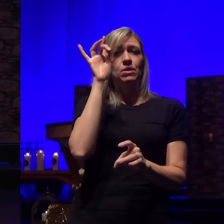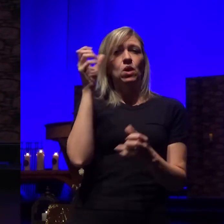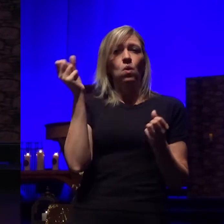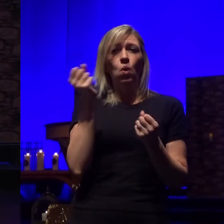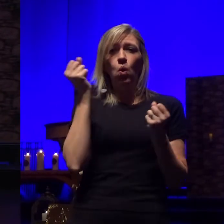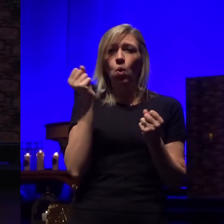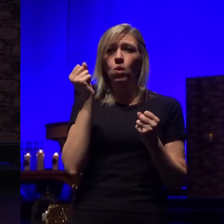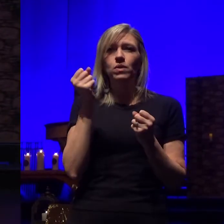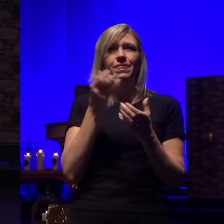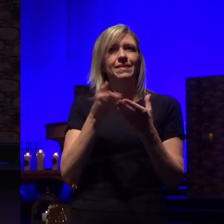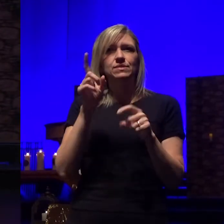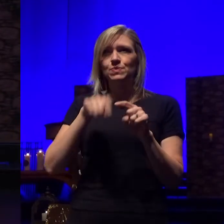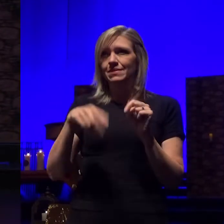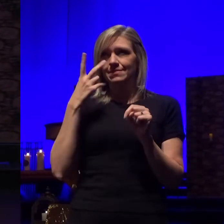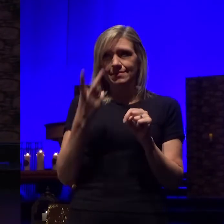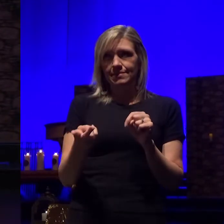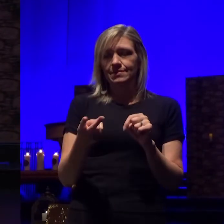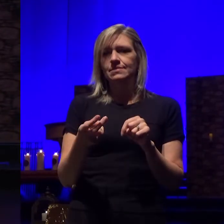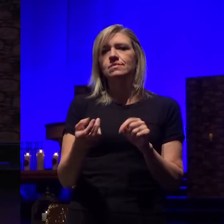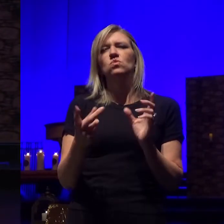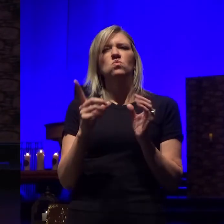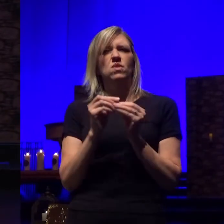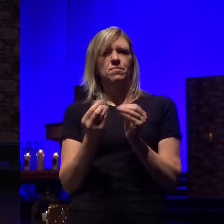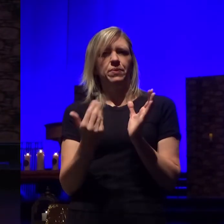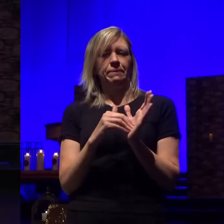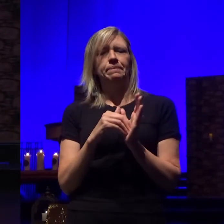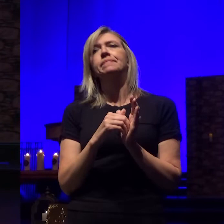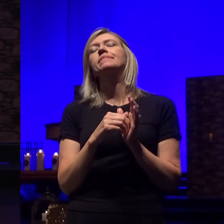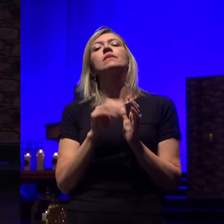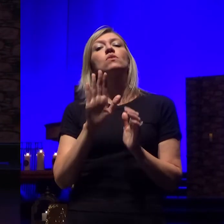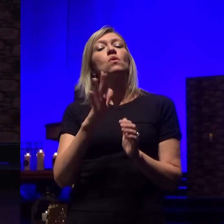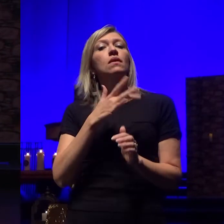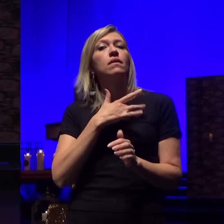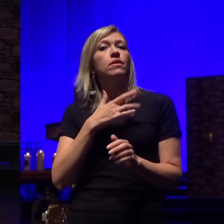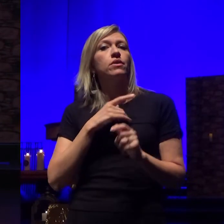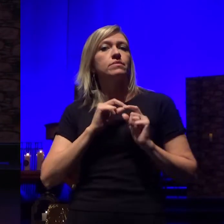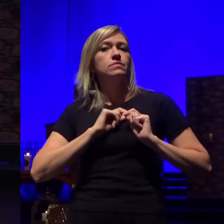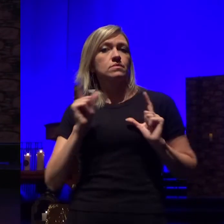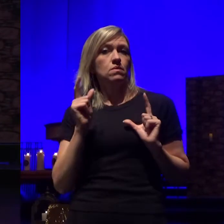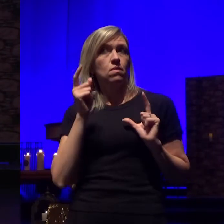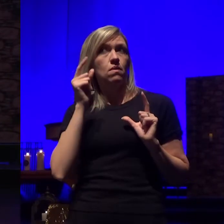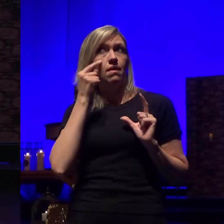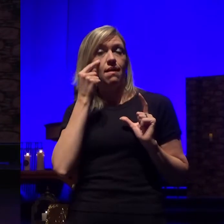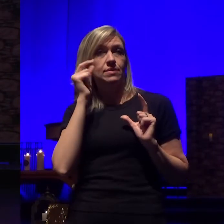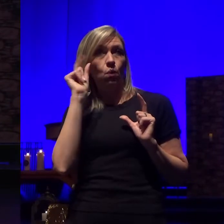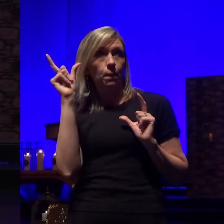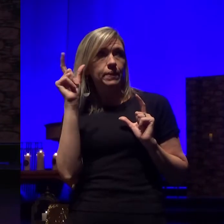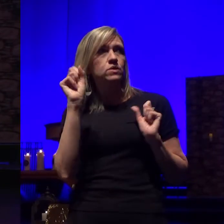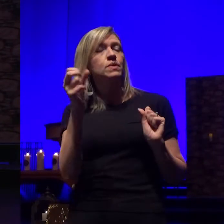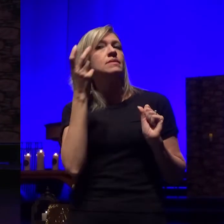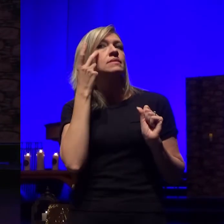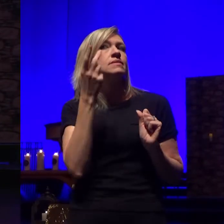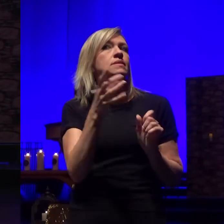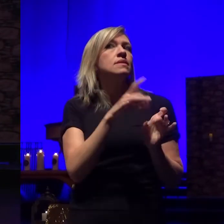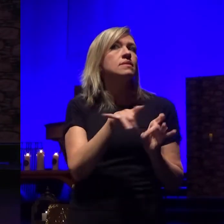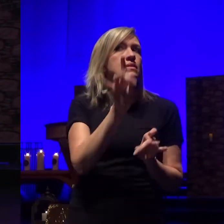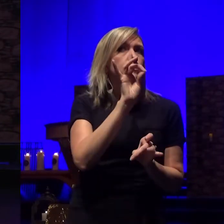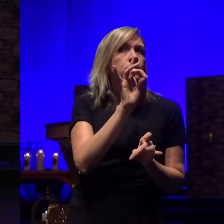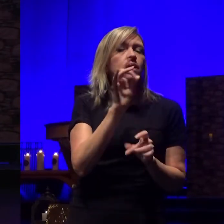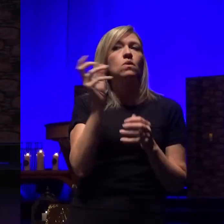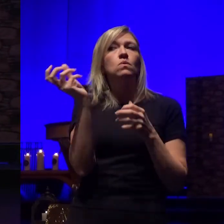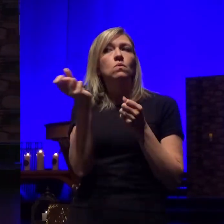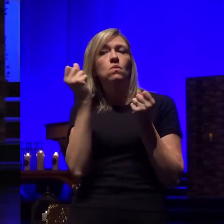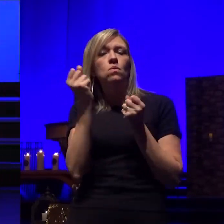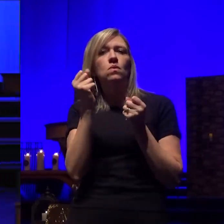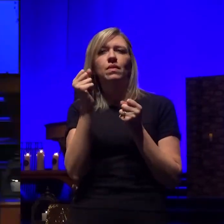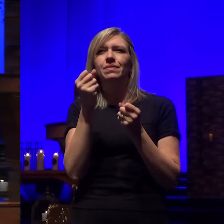things." One more time, "Let the eye of your heart be opened, that you may see the Spirit and behold